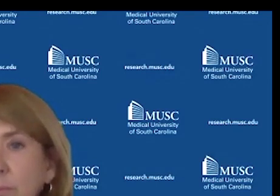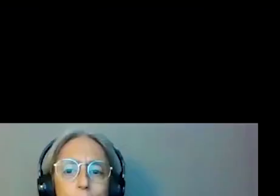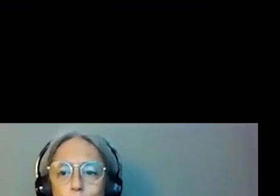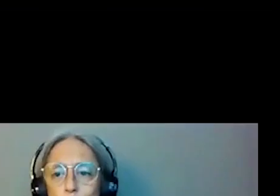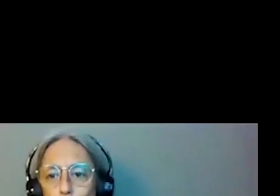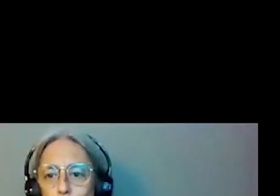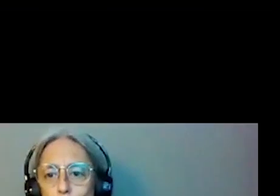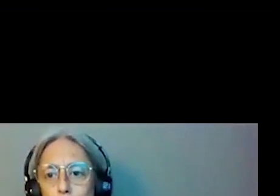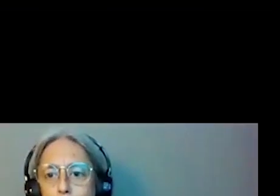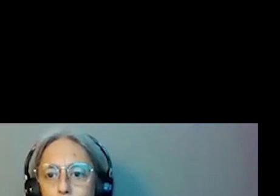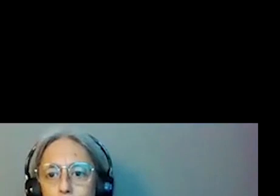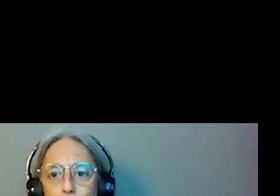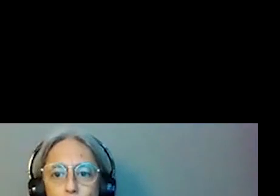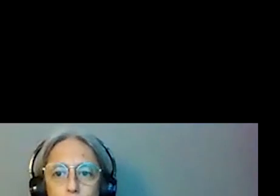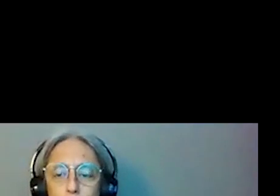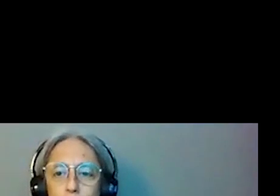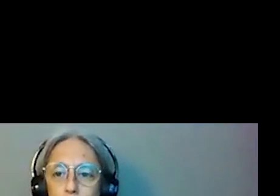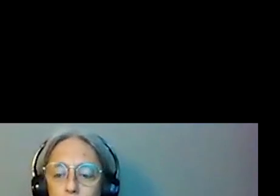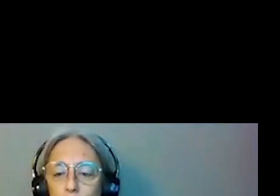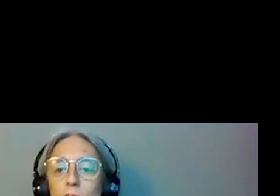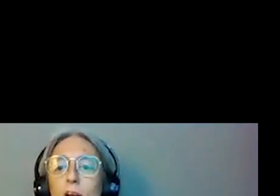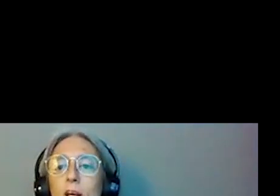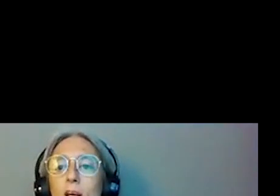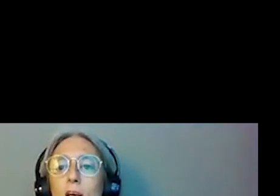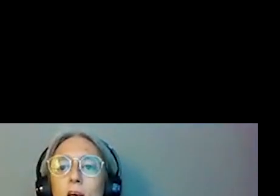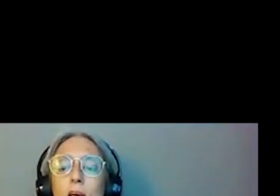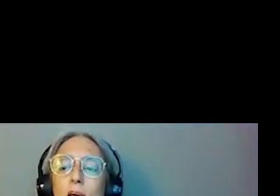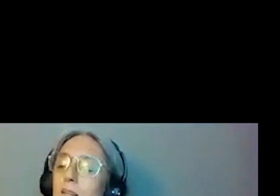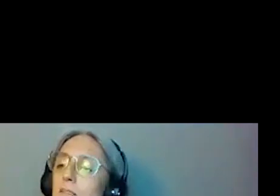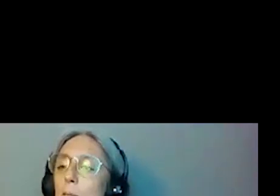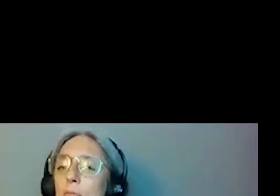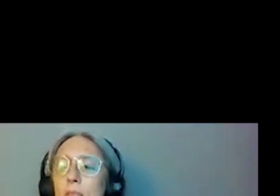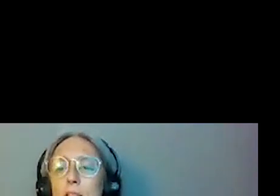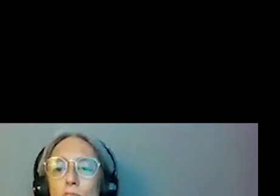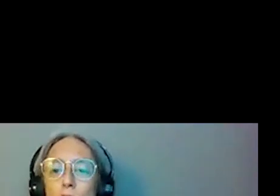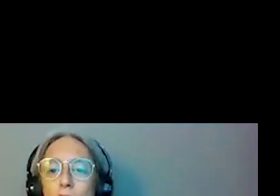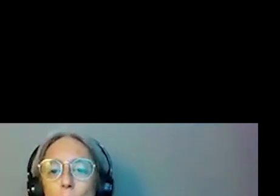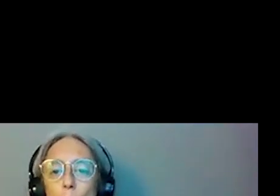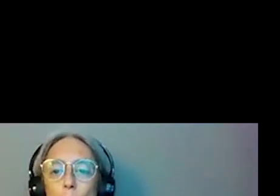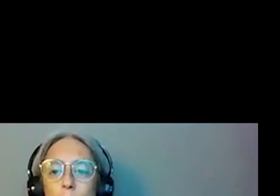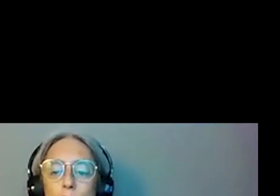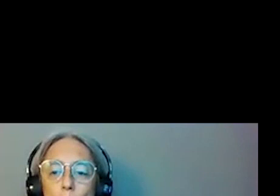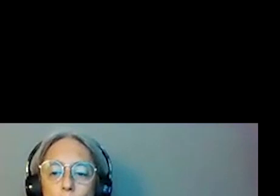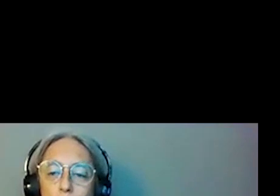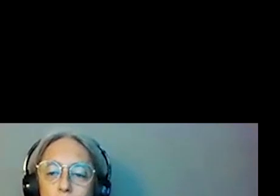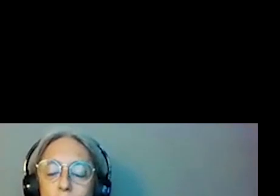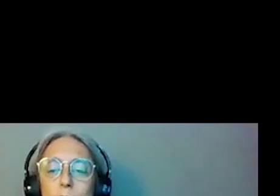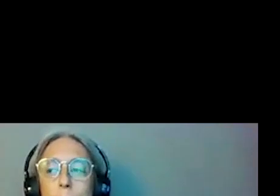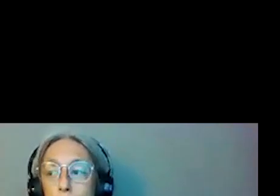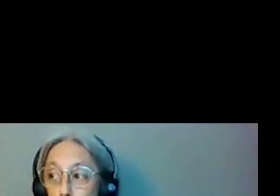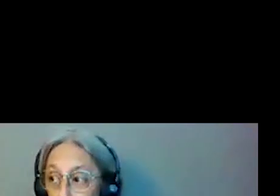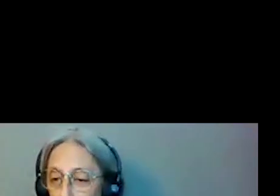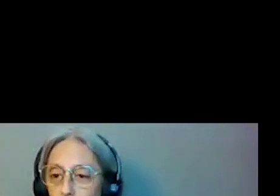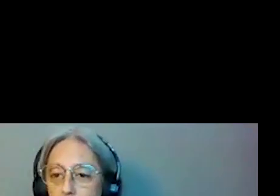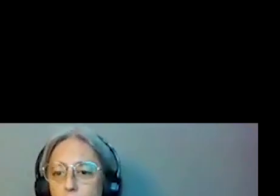already implemented there, and extract the part that are associated with the social isolations, and perhaps help you to, to control